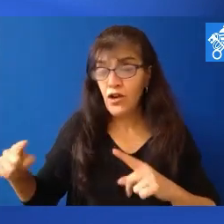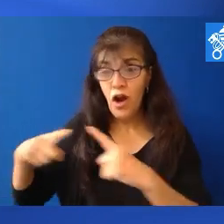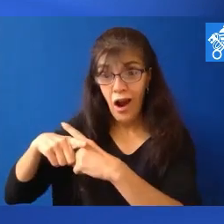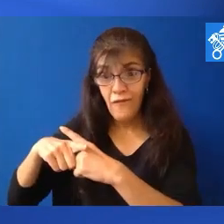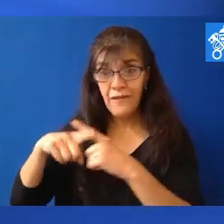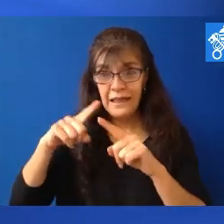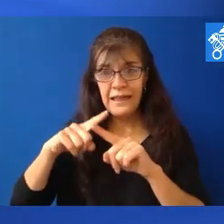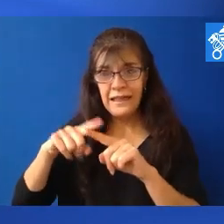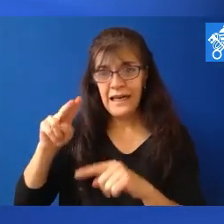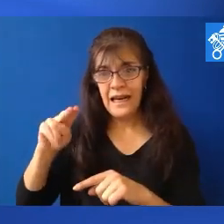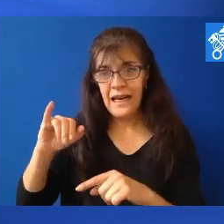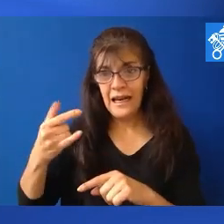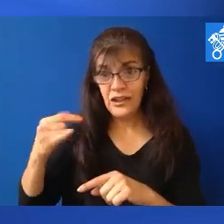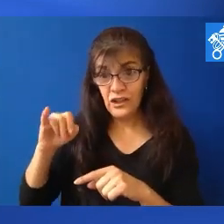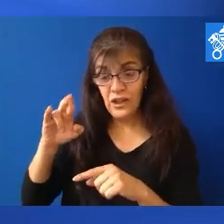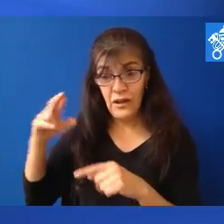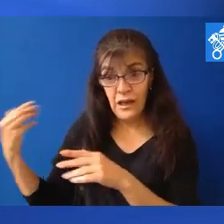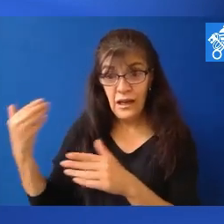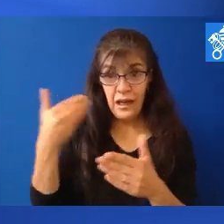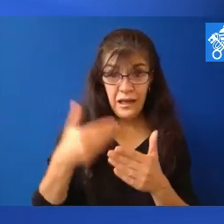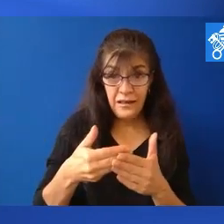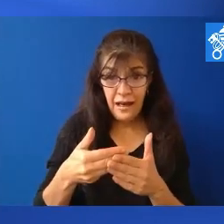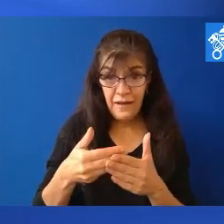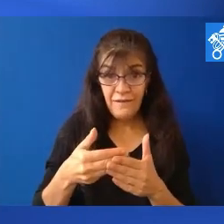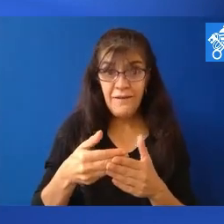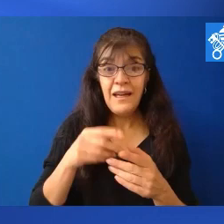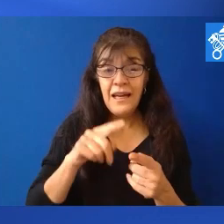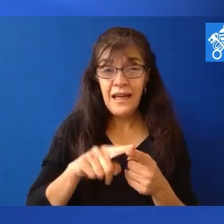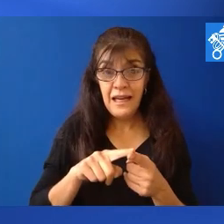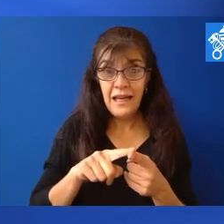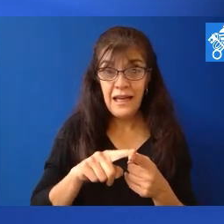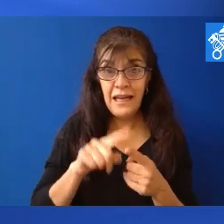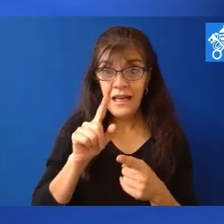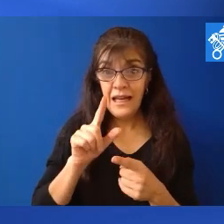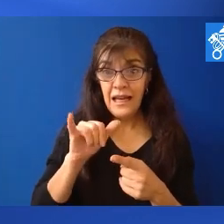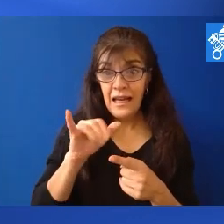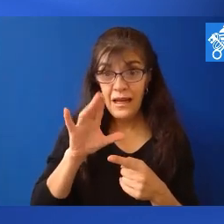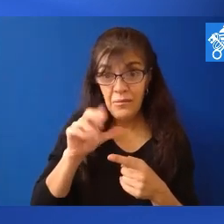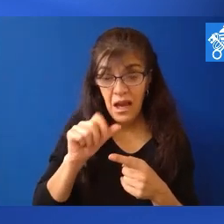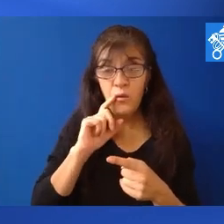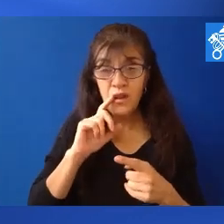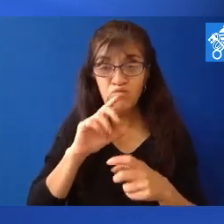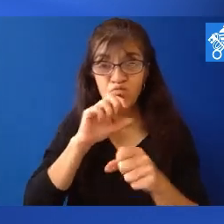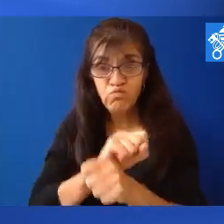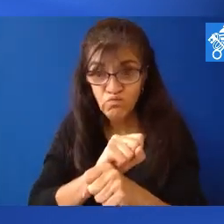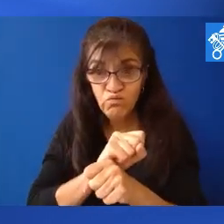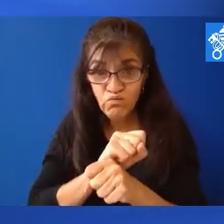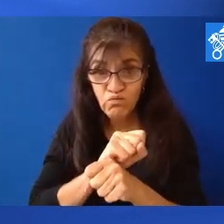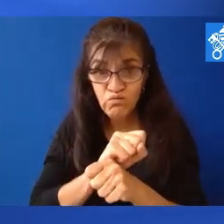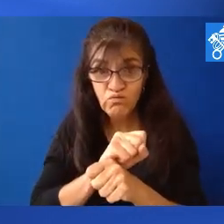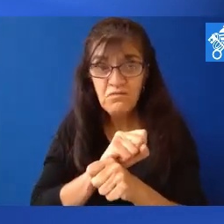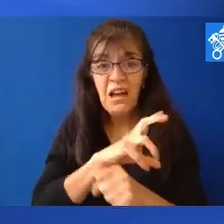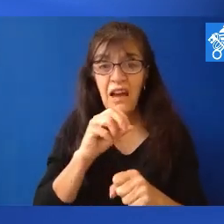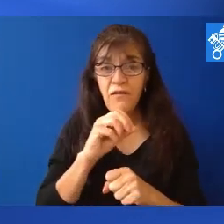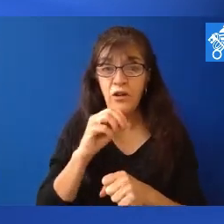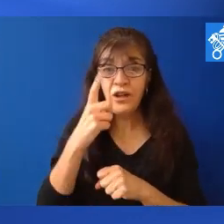after fleeing conflict in Nigeria. When she arrived in Nigeria, she was taken into captivity by some